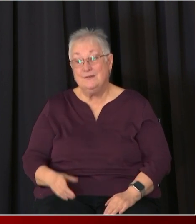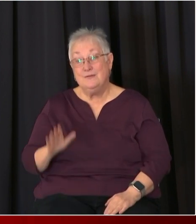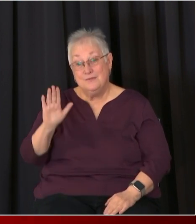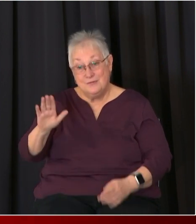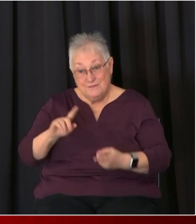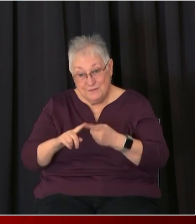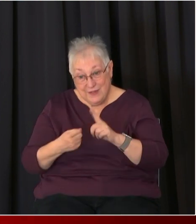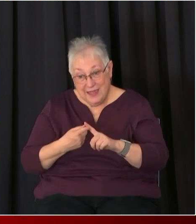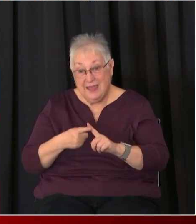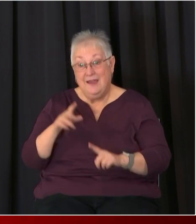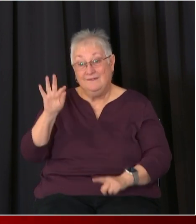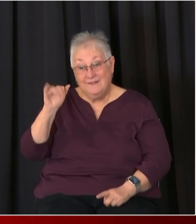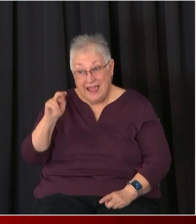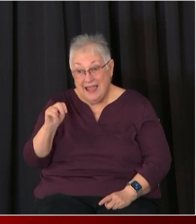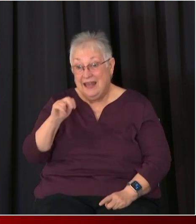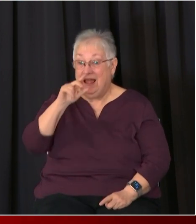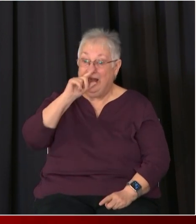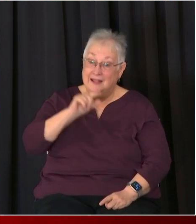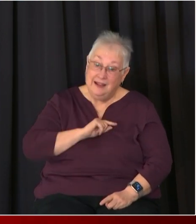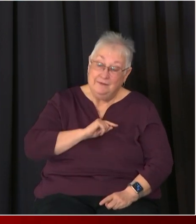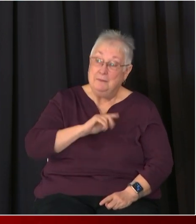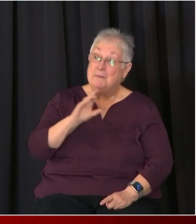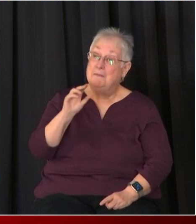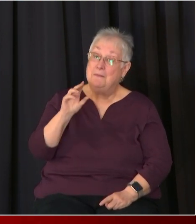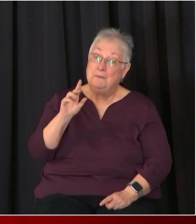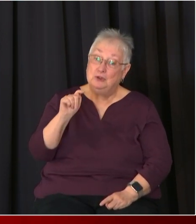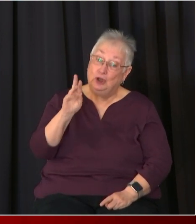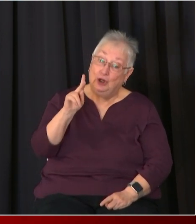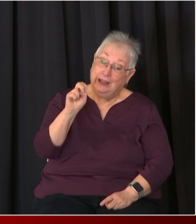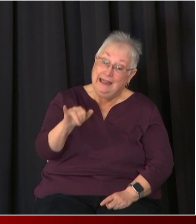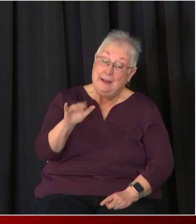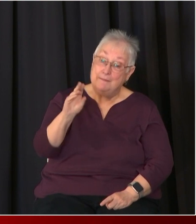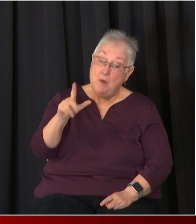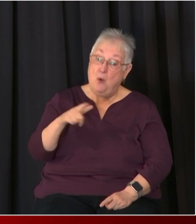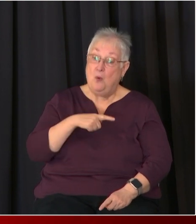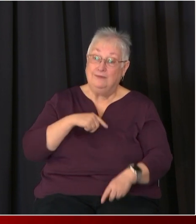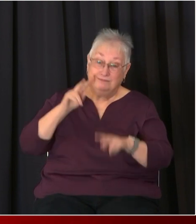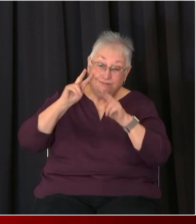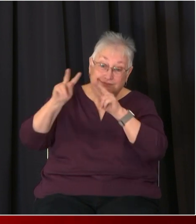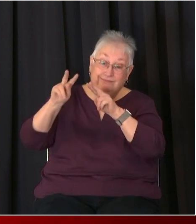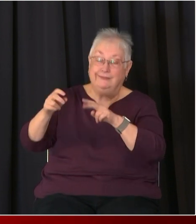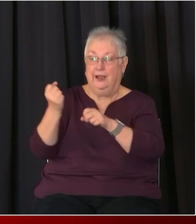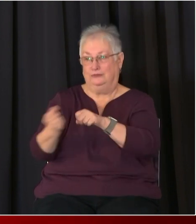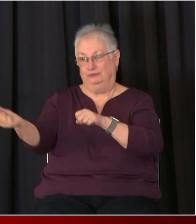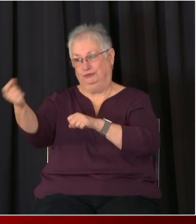are, and we look forward to having it next year.